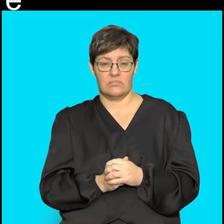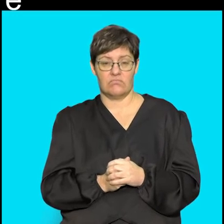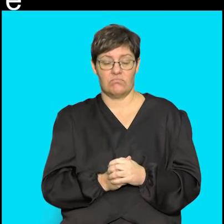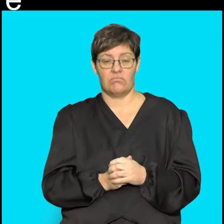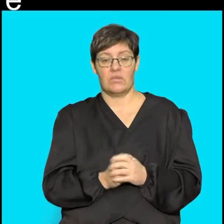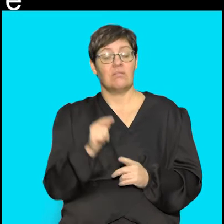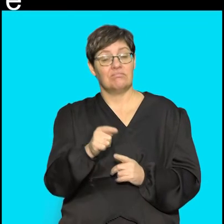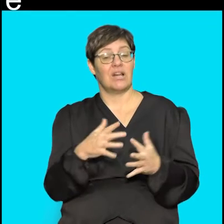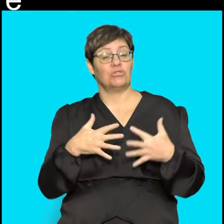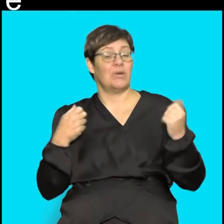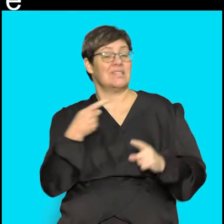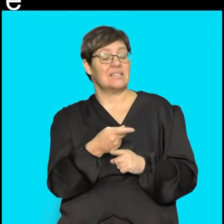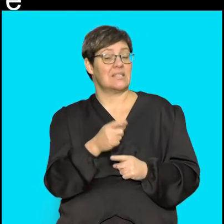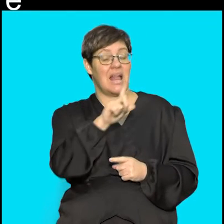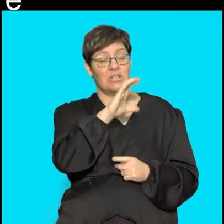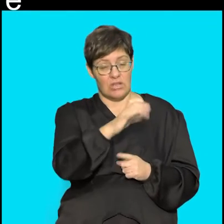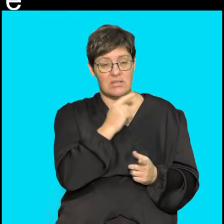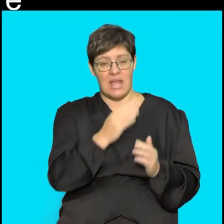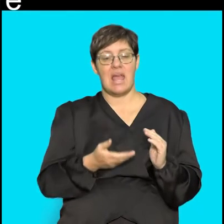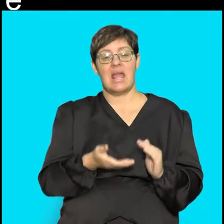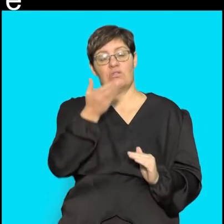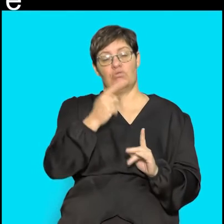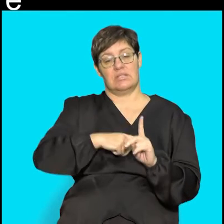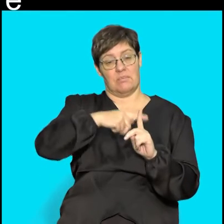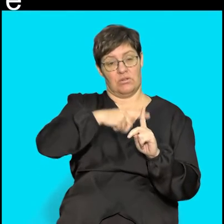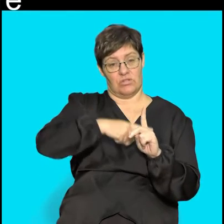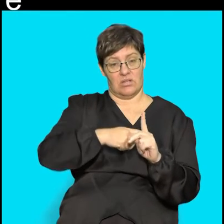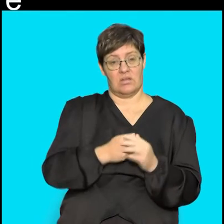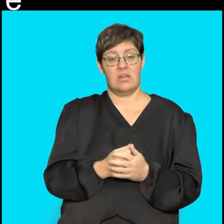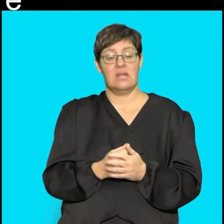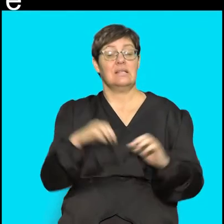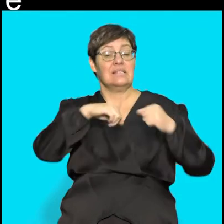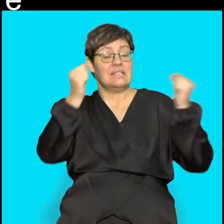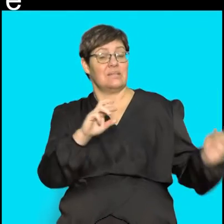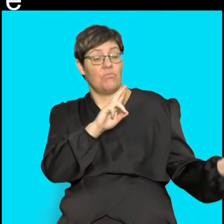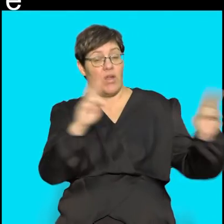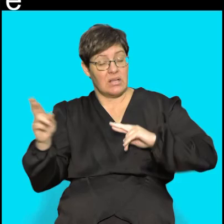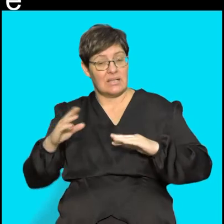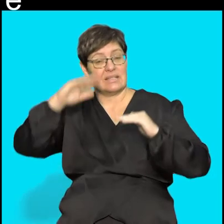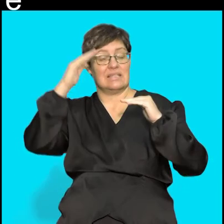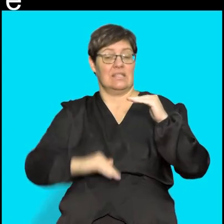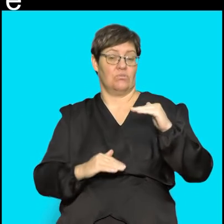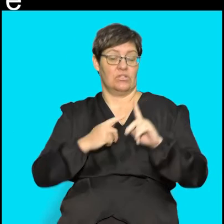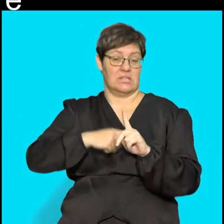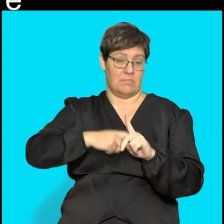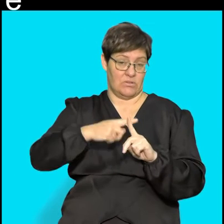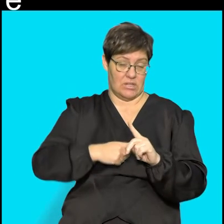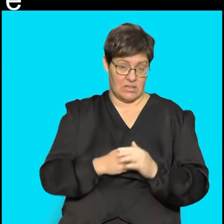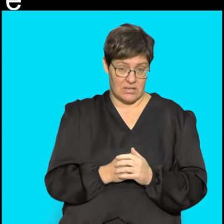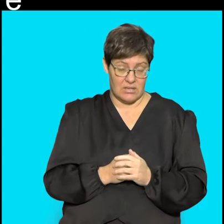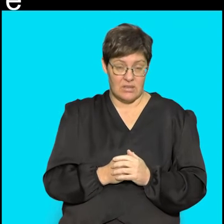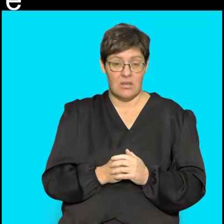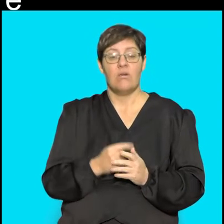What is the stress? According to Le Chatelier, it's an increase in temperature. The system will react to decrease the